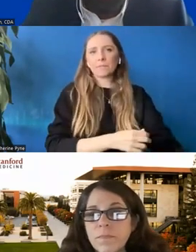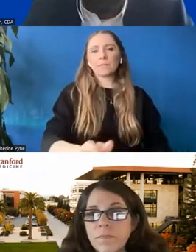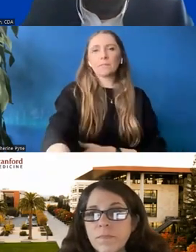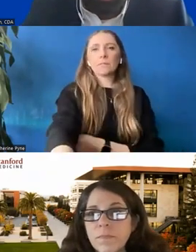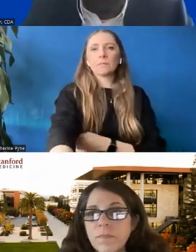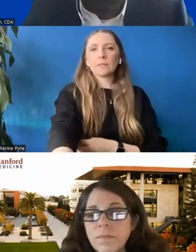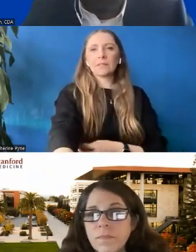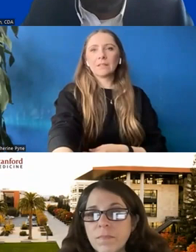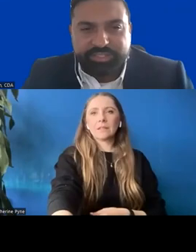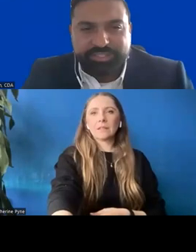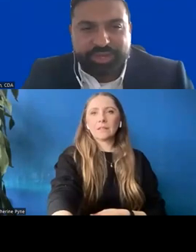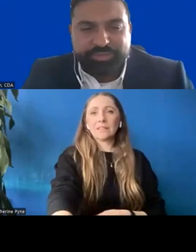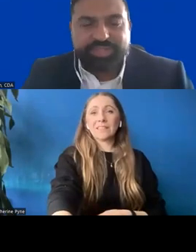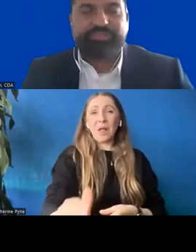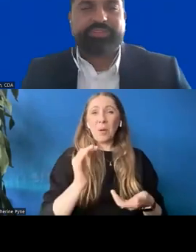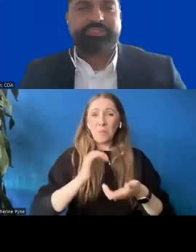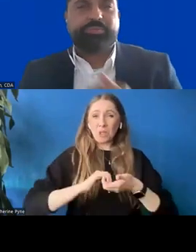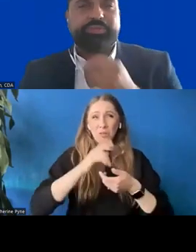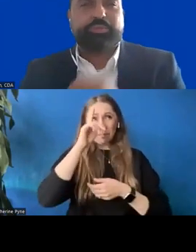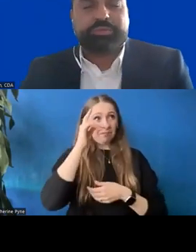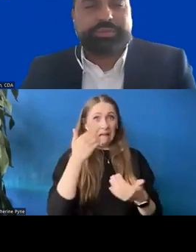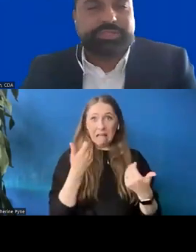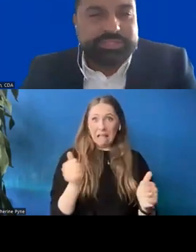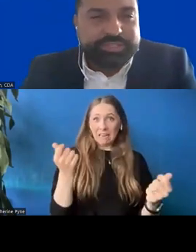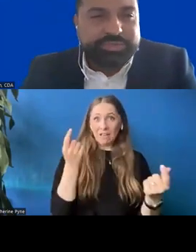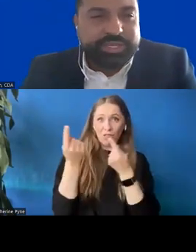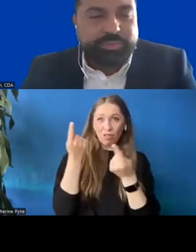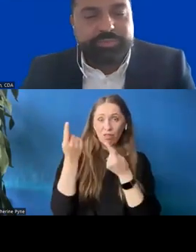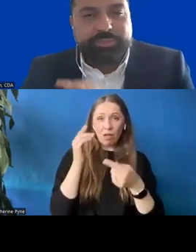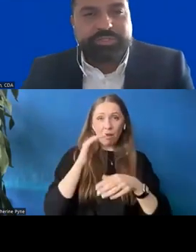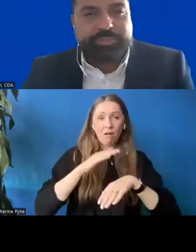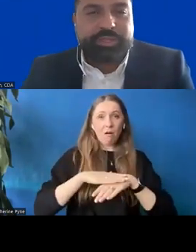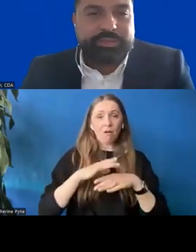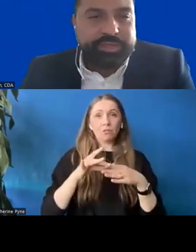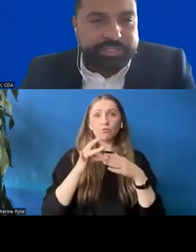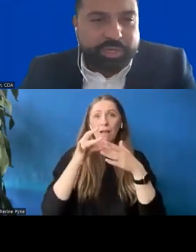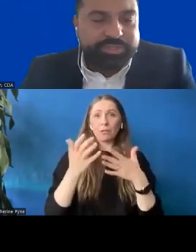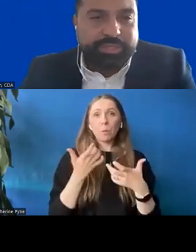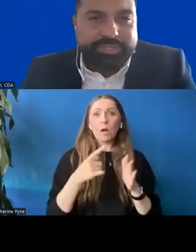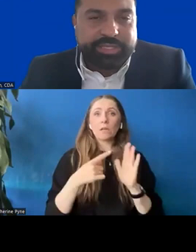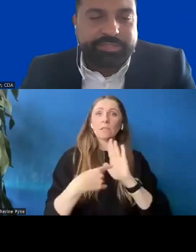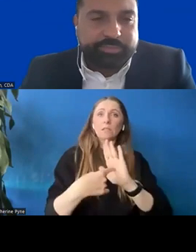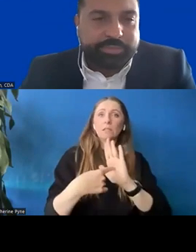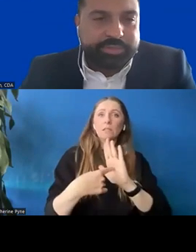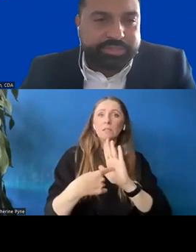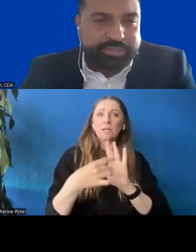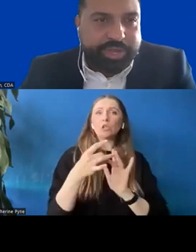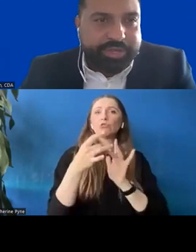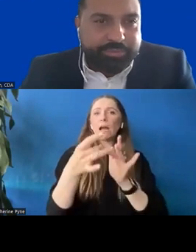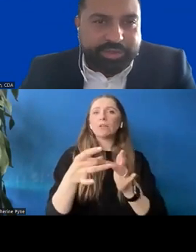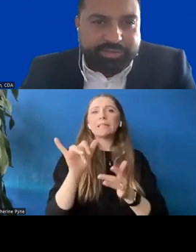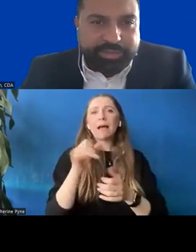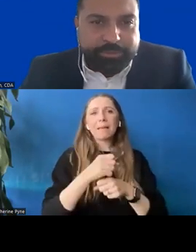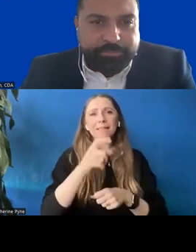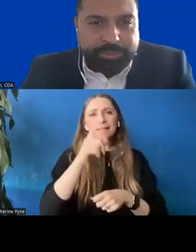Does a partnership have thoughts on these drivers? I feel like that's a really important piece of this exercise. We want to be able to display drivers that make sense, that we're able to